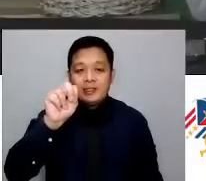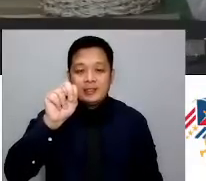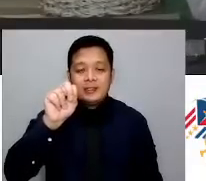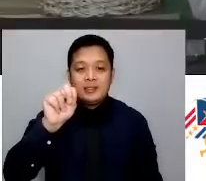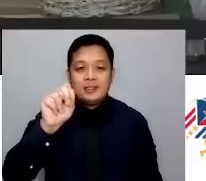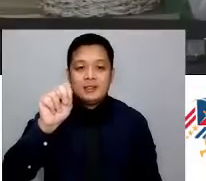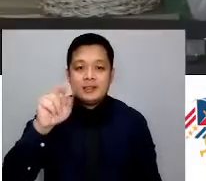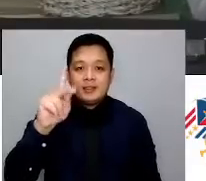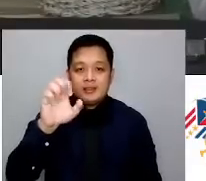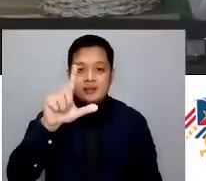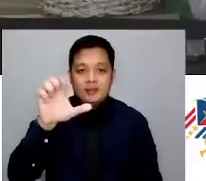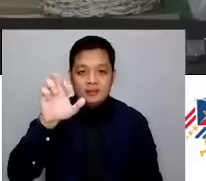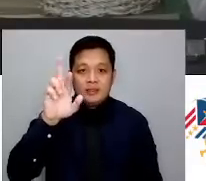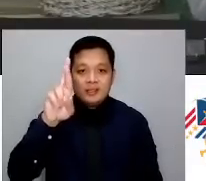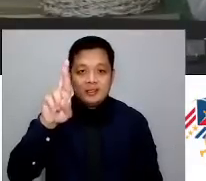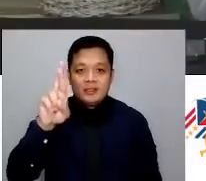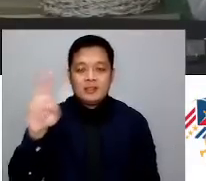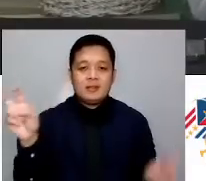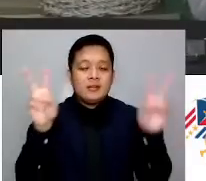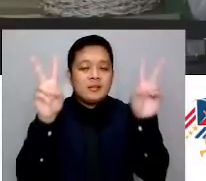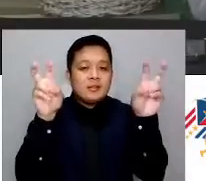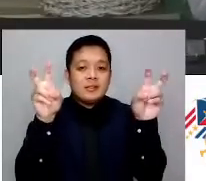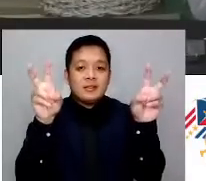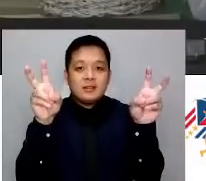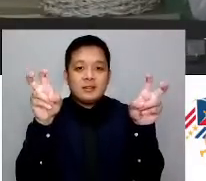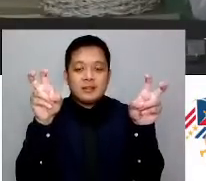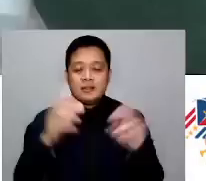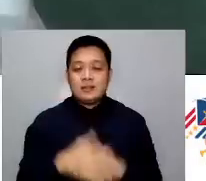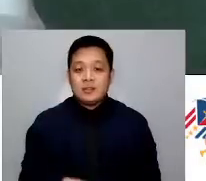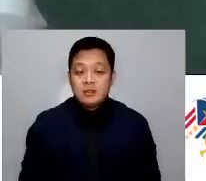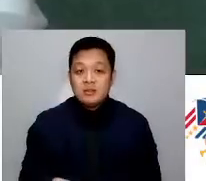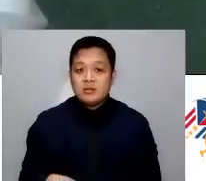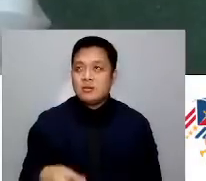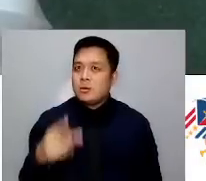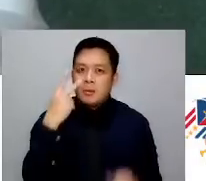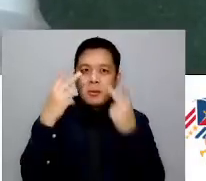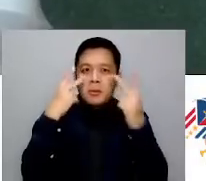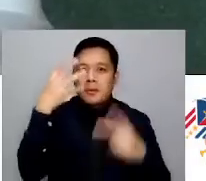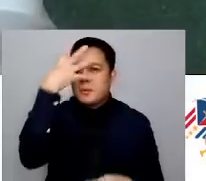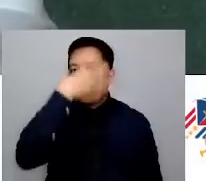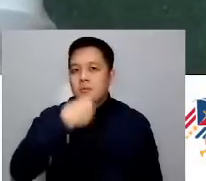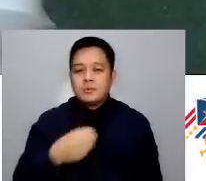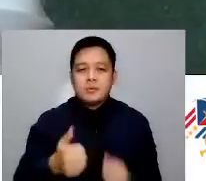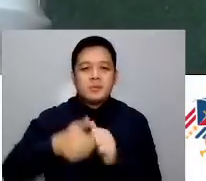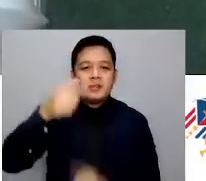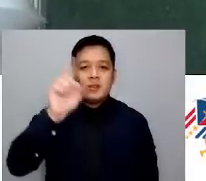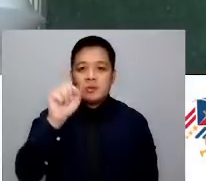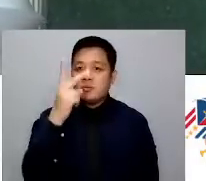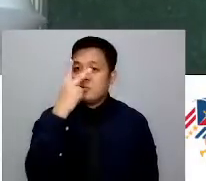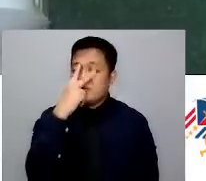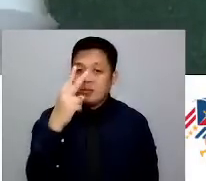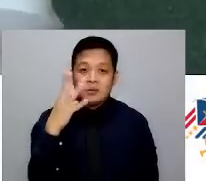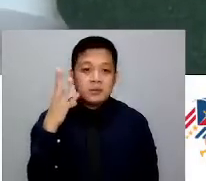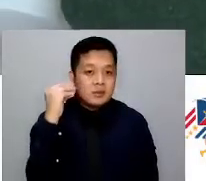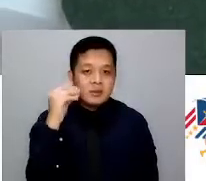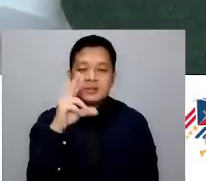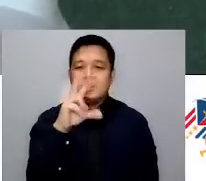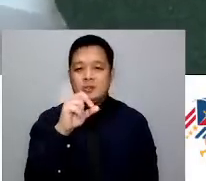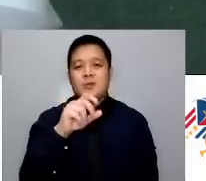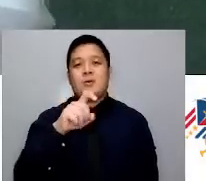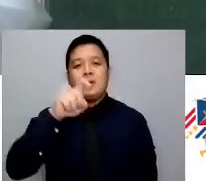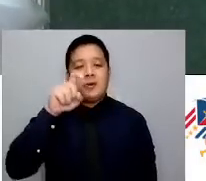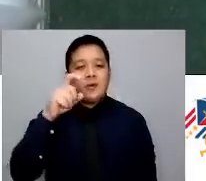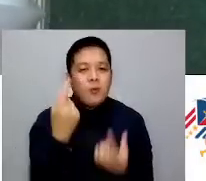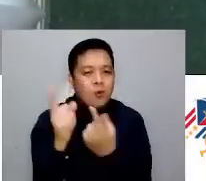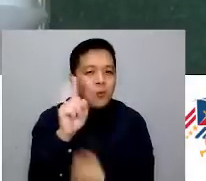beautiful things in the world cannot be seen nor touched. To unleash the heart of this academic event, we shall